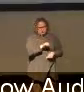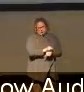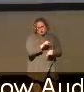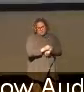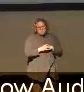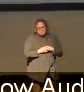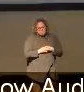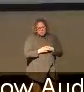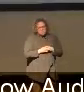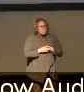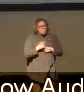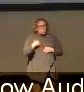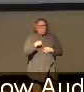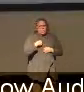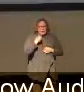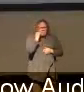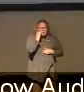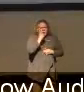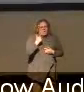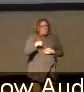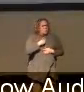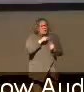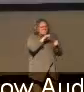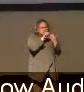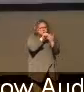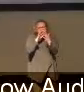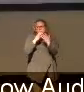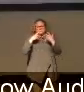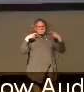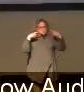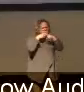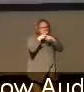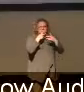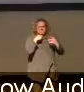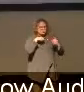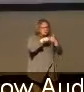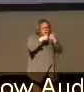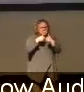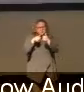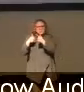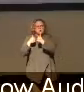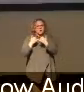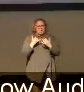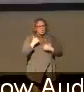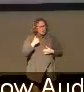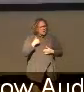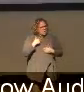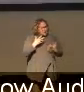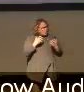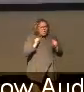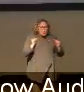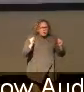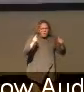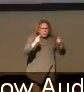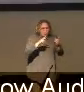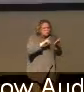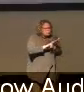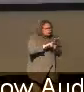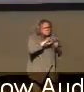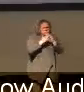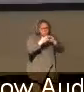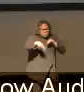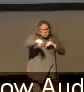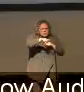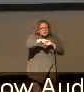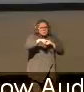challenges we face every day, I would encourage the nursing community to pause and reflect